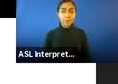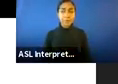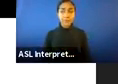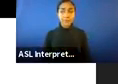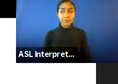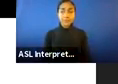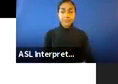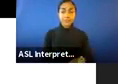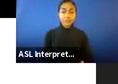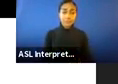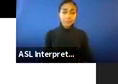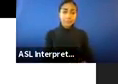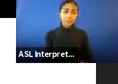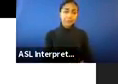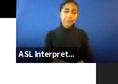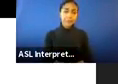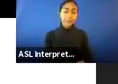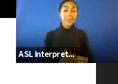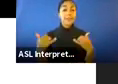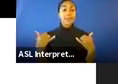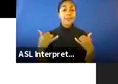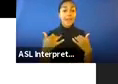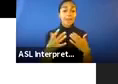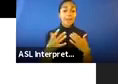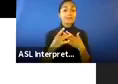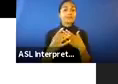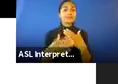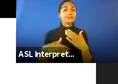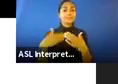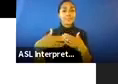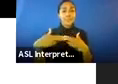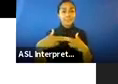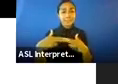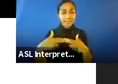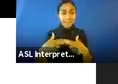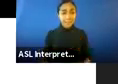Which brings us to our next slide,